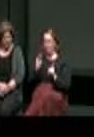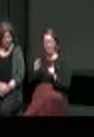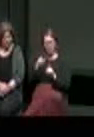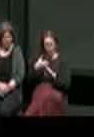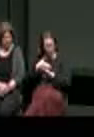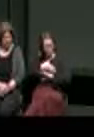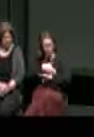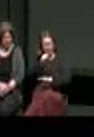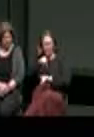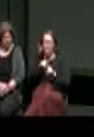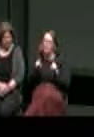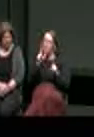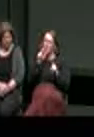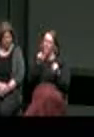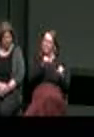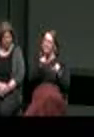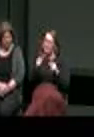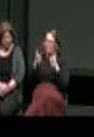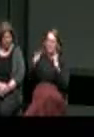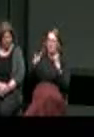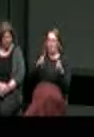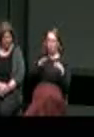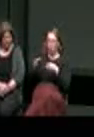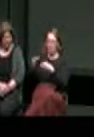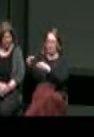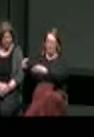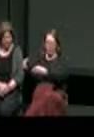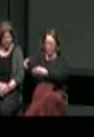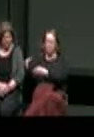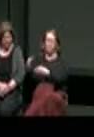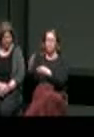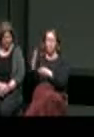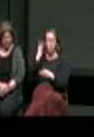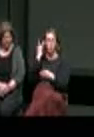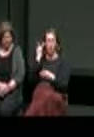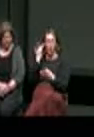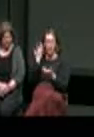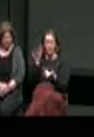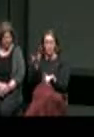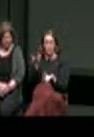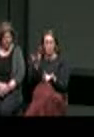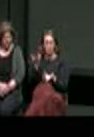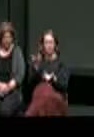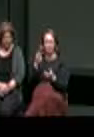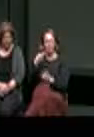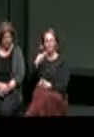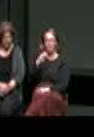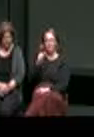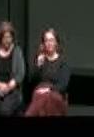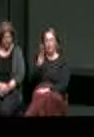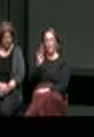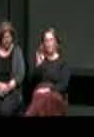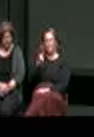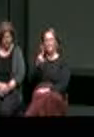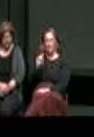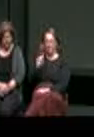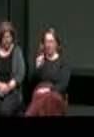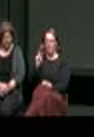at the same rate that our large streams are. And why is that? Habitat